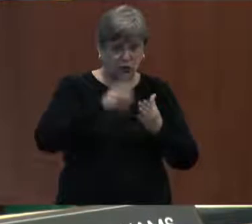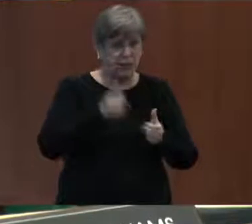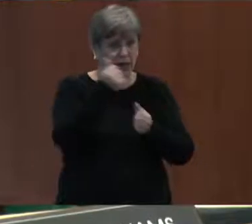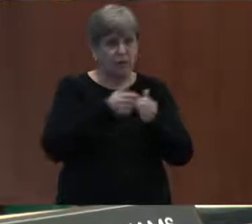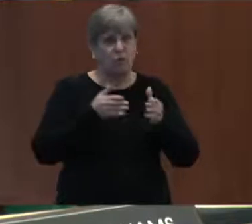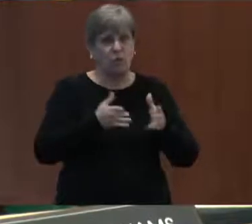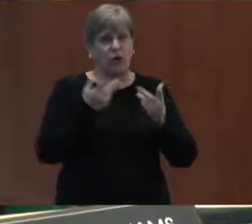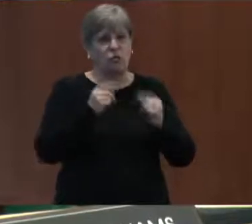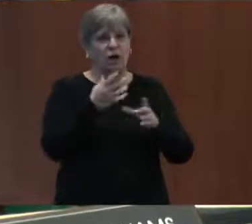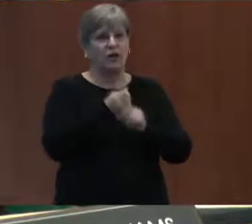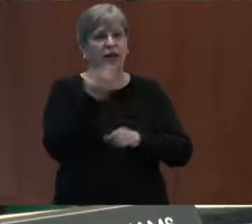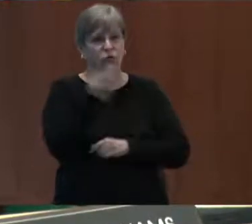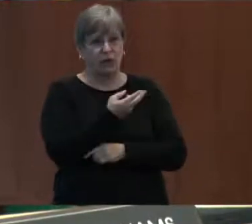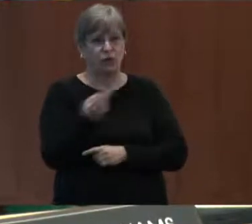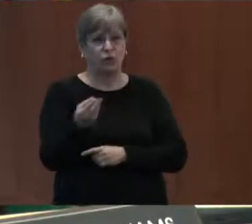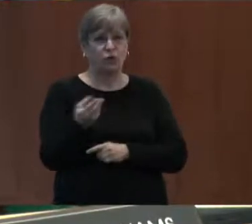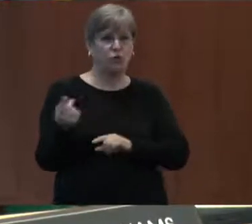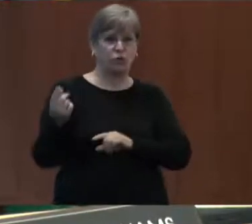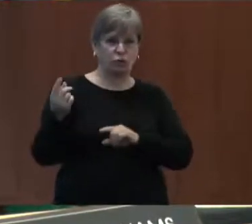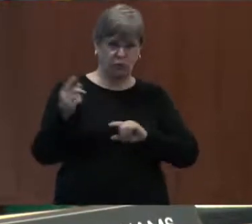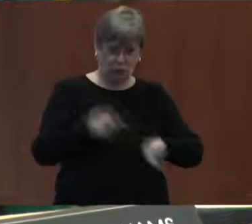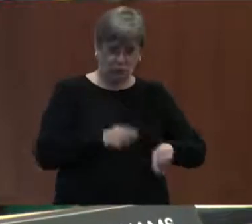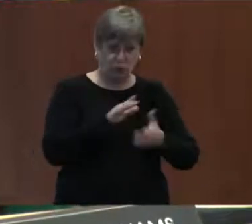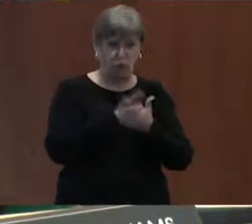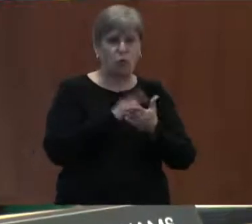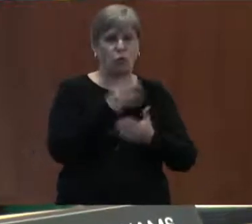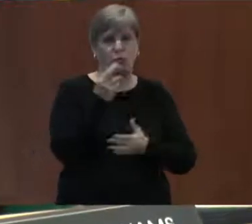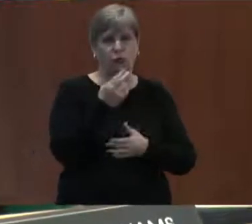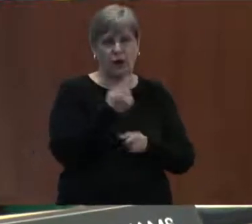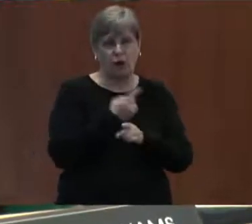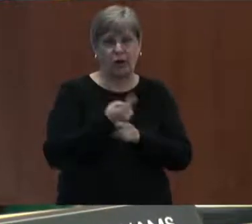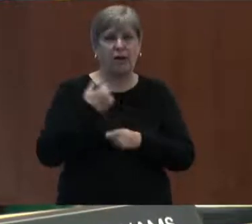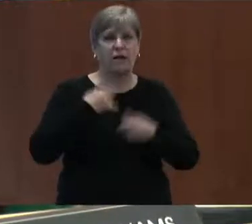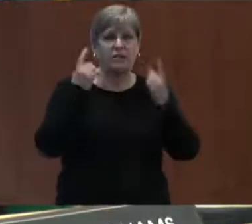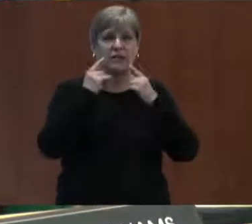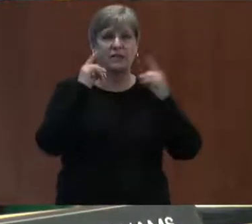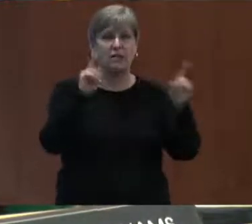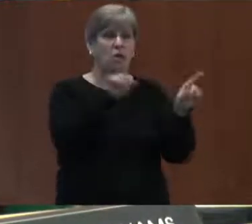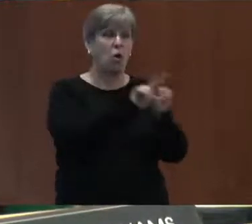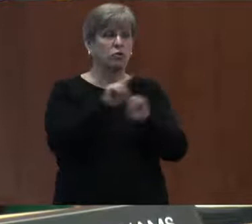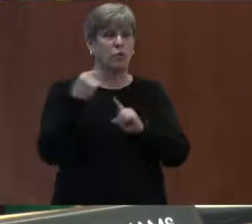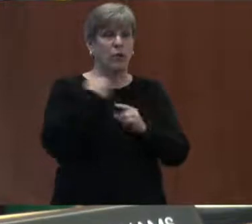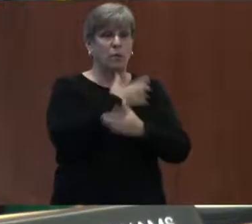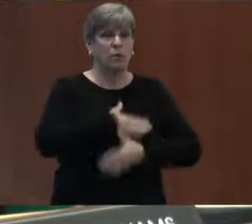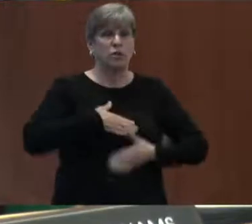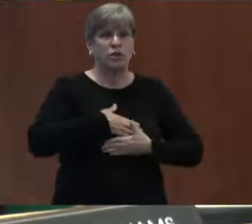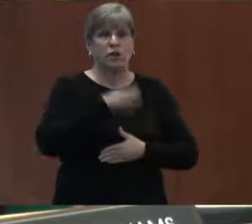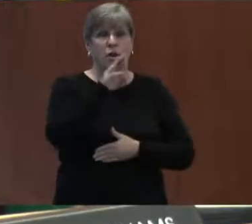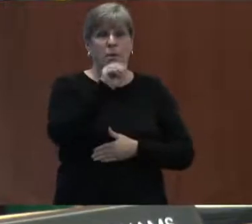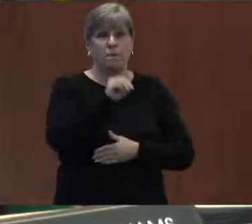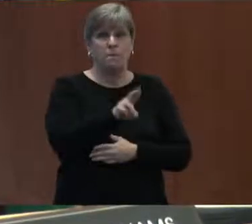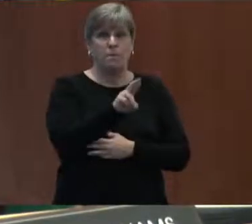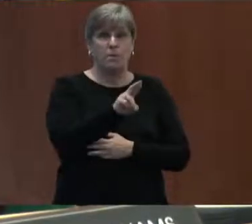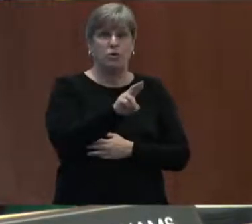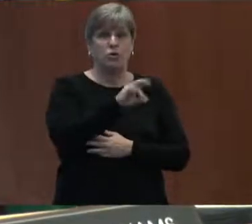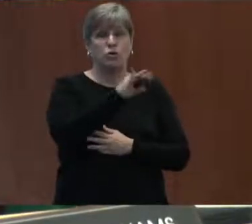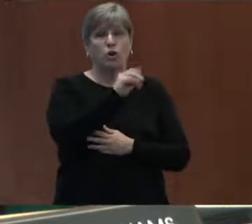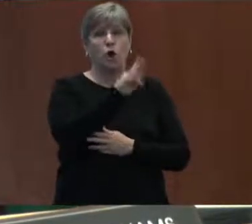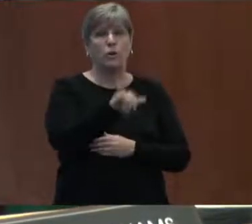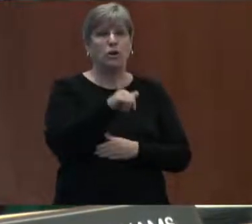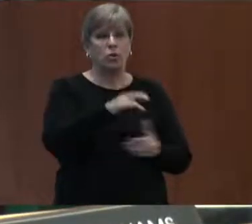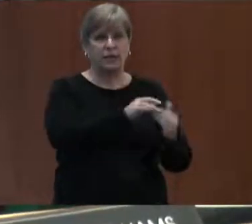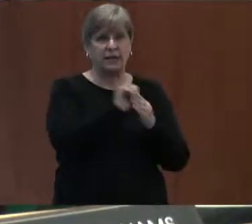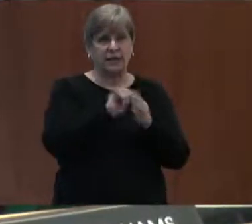them resources to attend school regularly and have success. We also appreciate Mr. Jacoby, who helps lead that